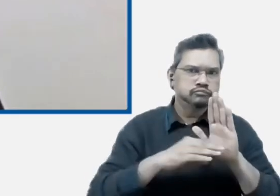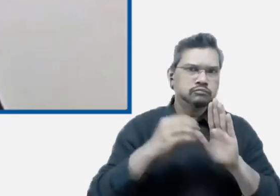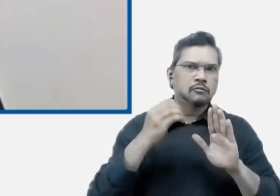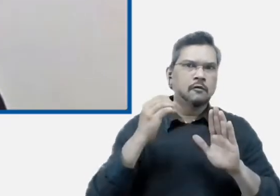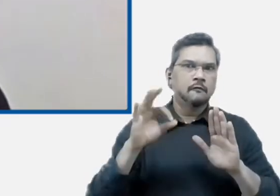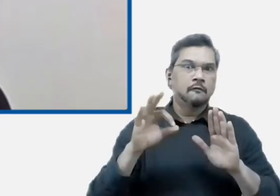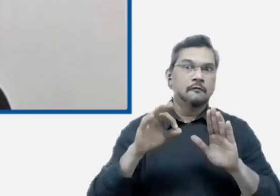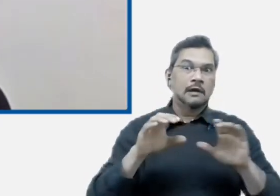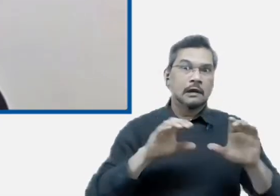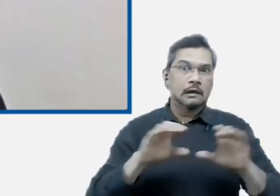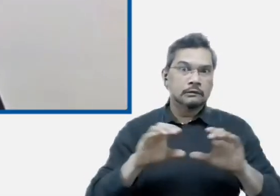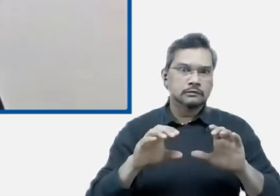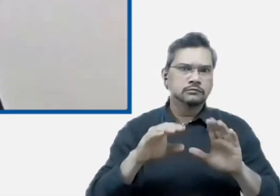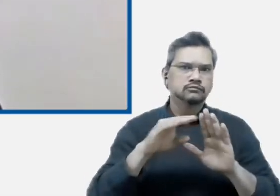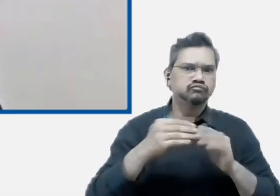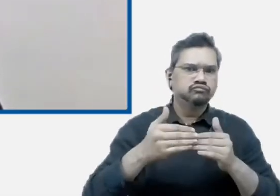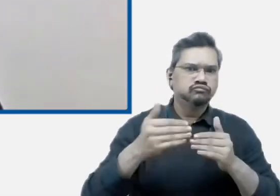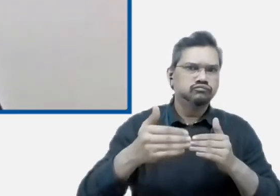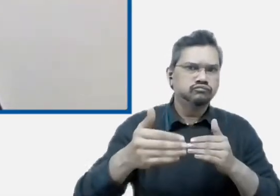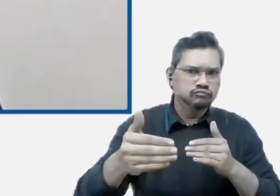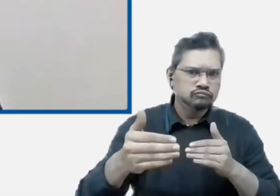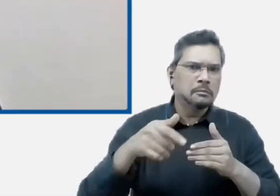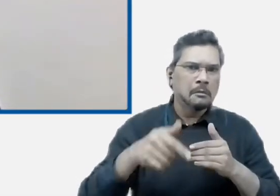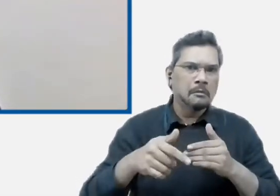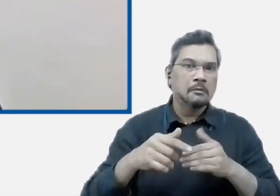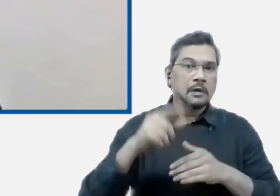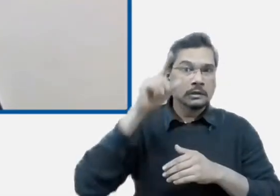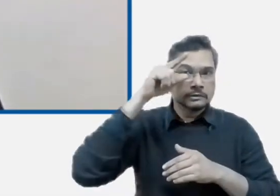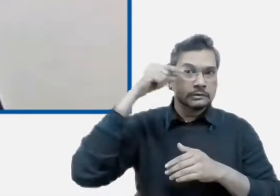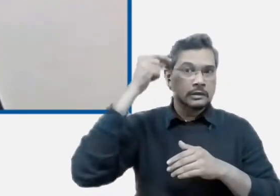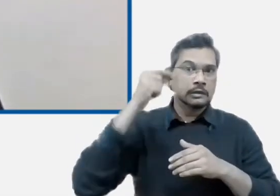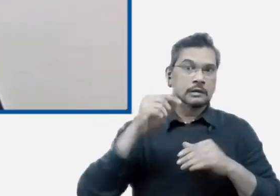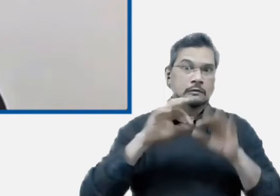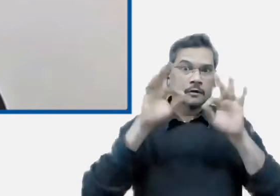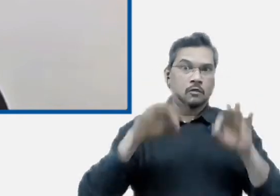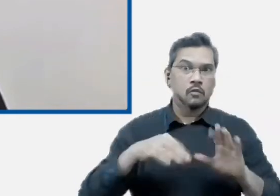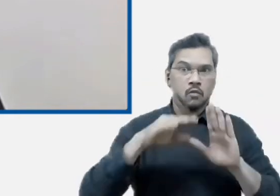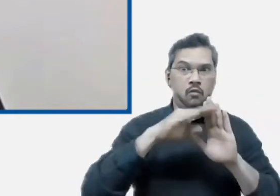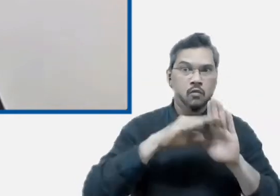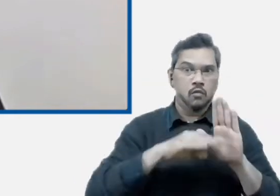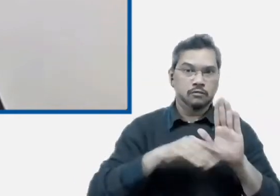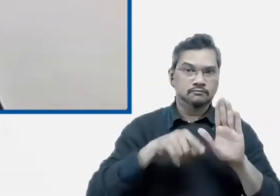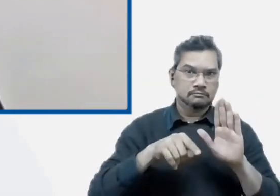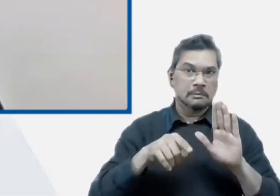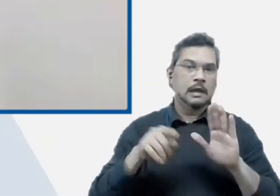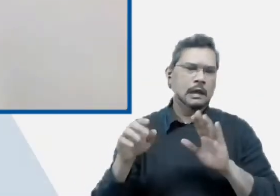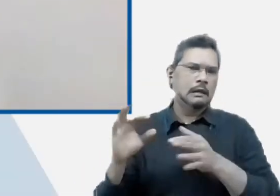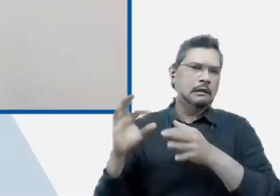Action for implementing the Sendai framework in Africa for the period 2021